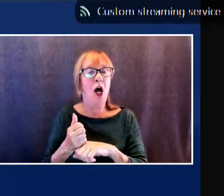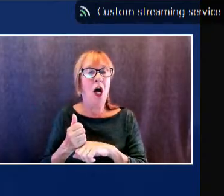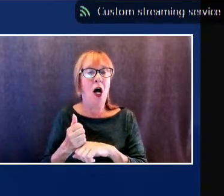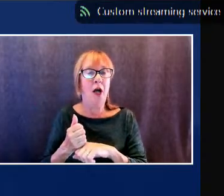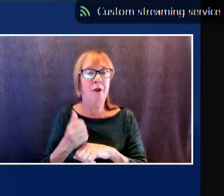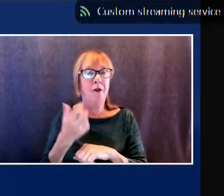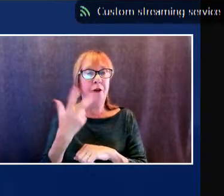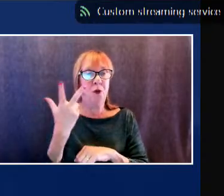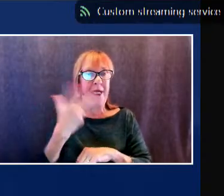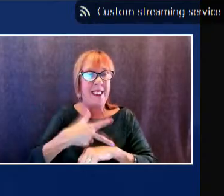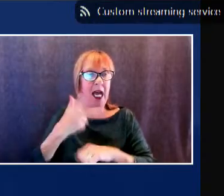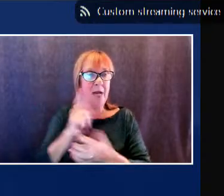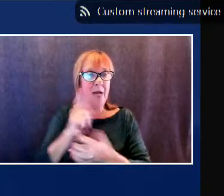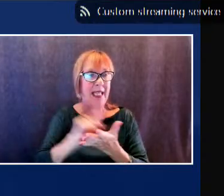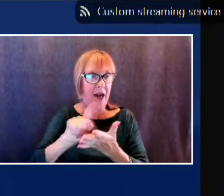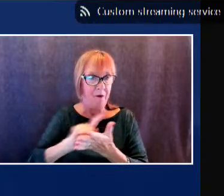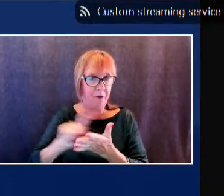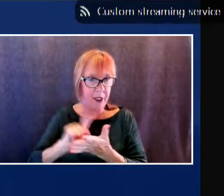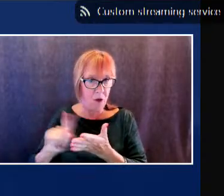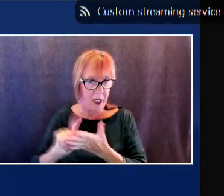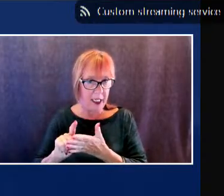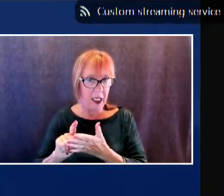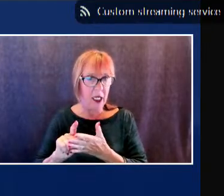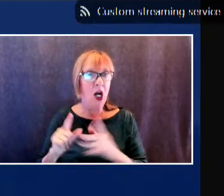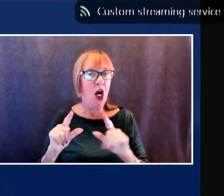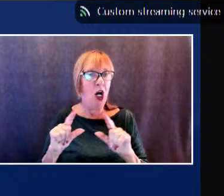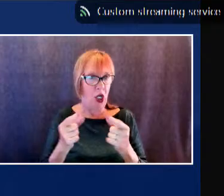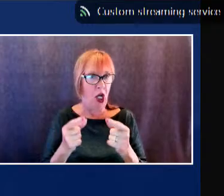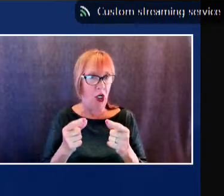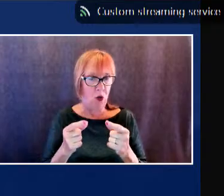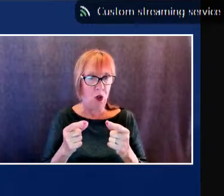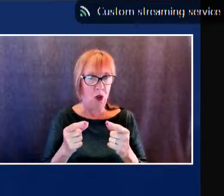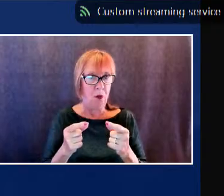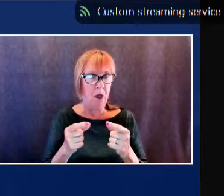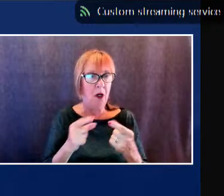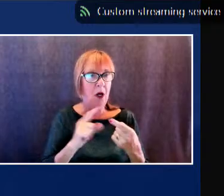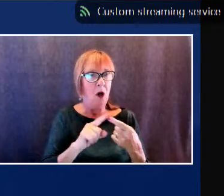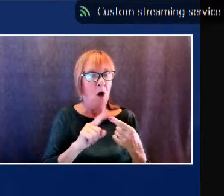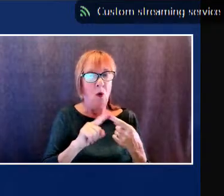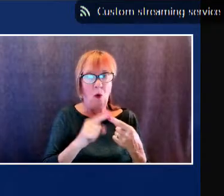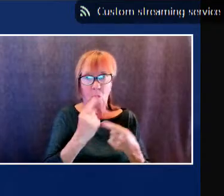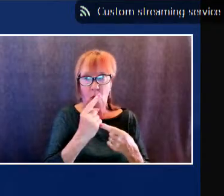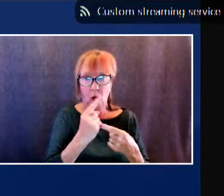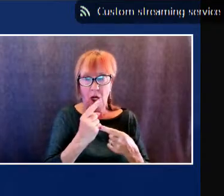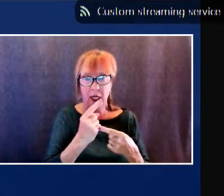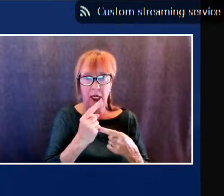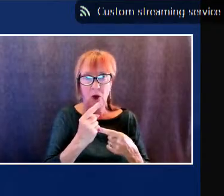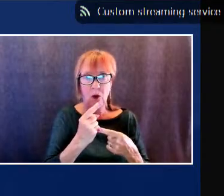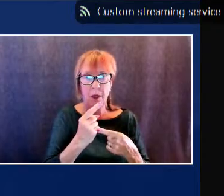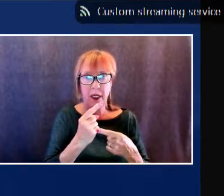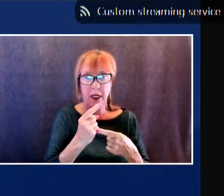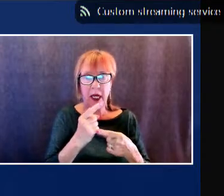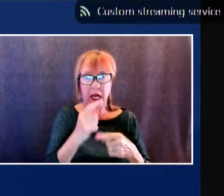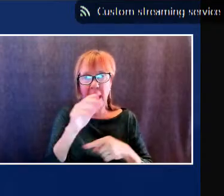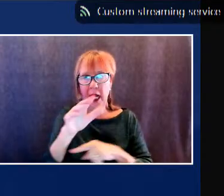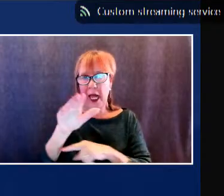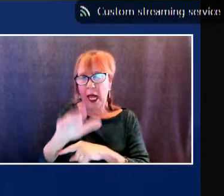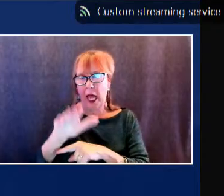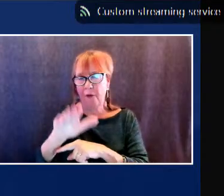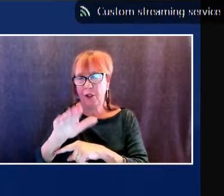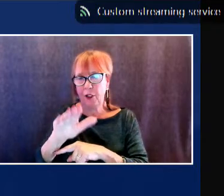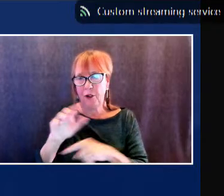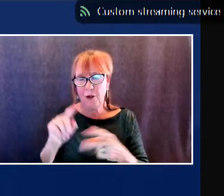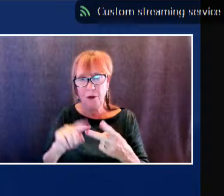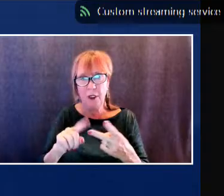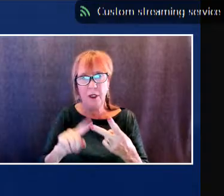Park. One would be ostensibly on the afternoon, the early afternoon. Another one